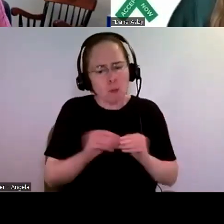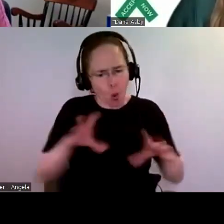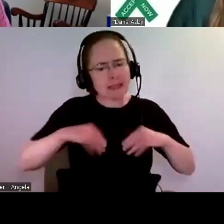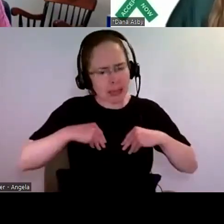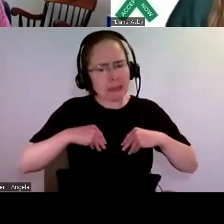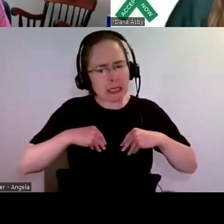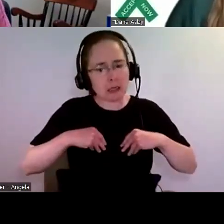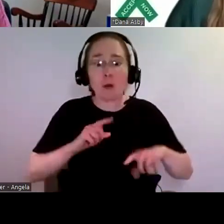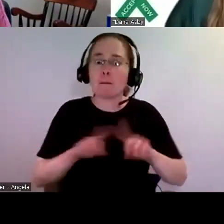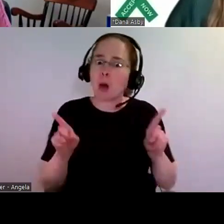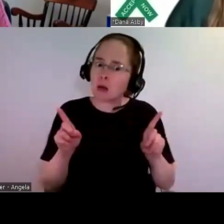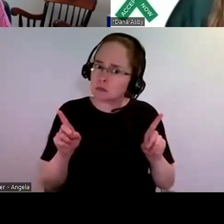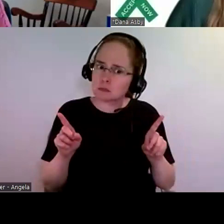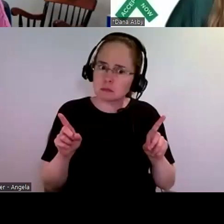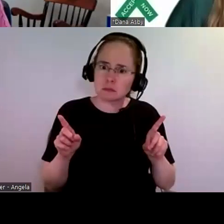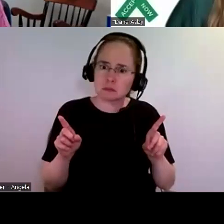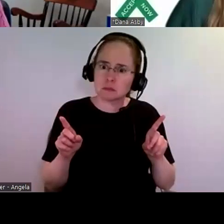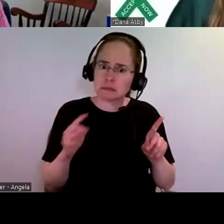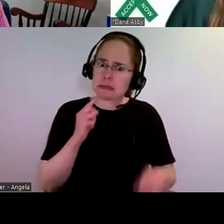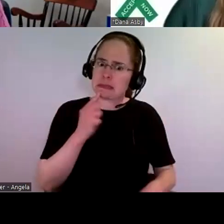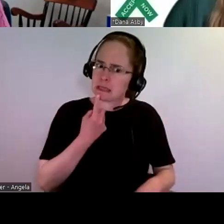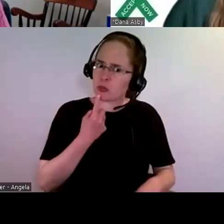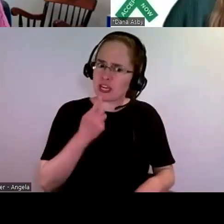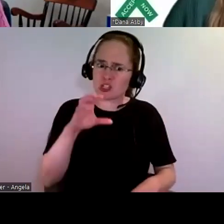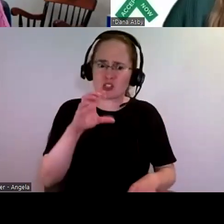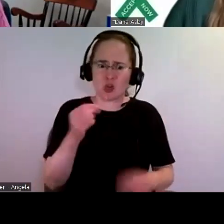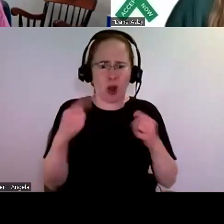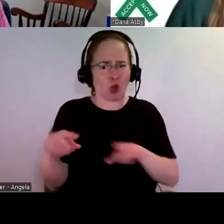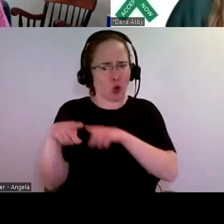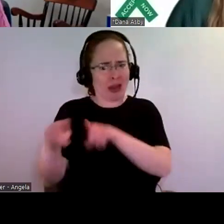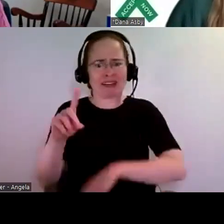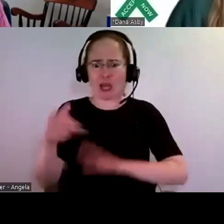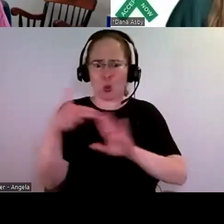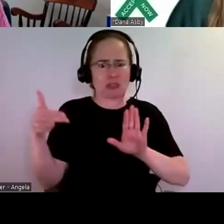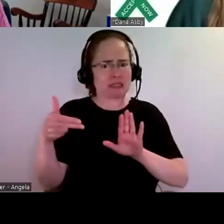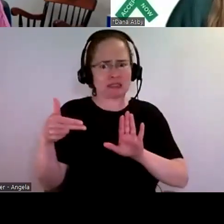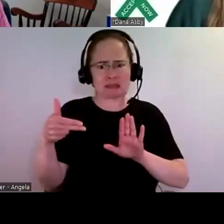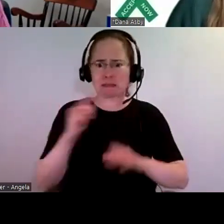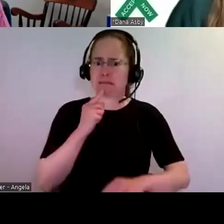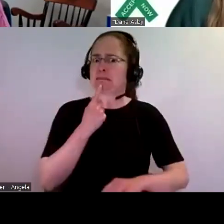accepted. But when you talk about a serious co-occurring diagnosis,